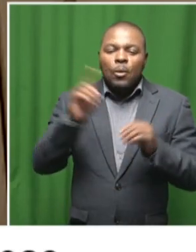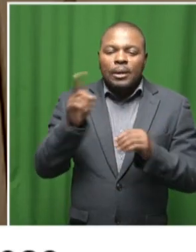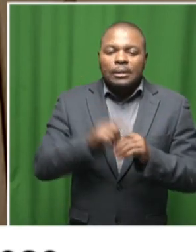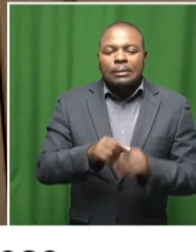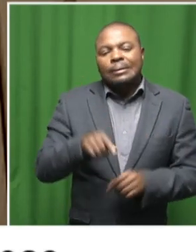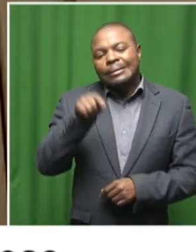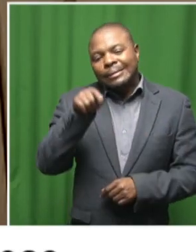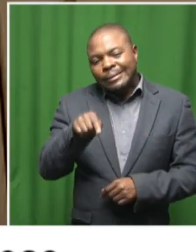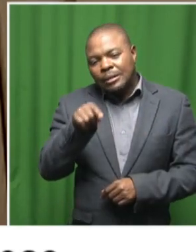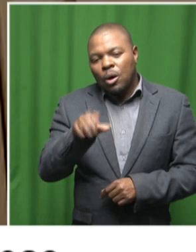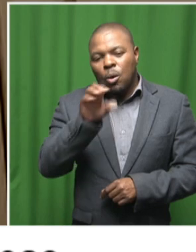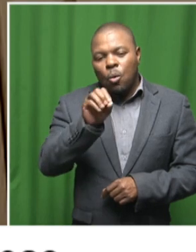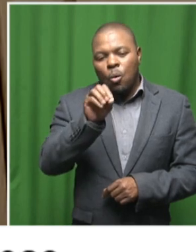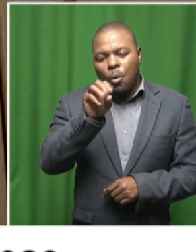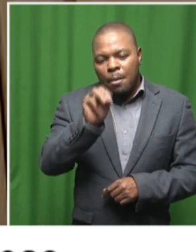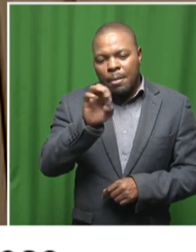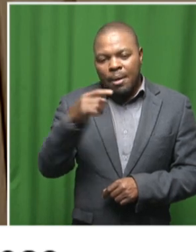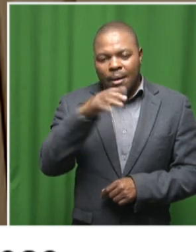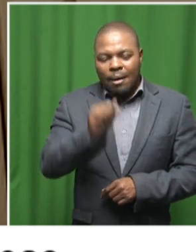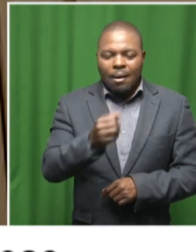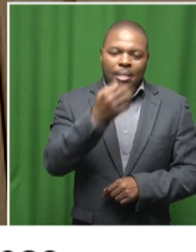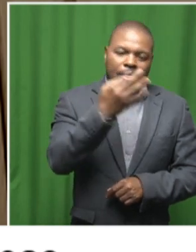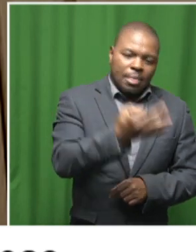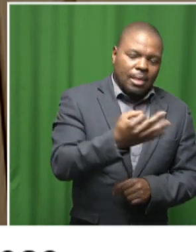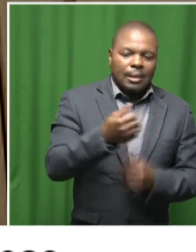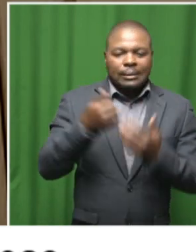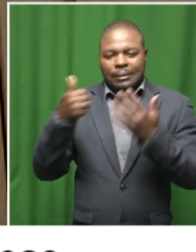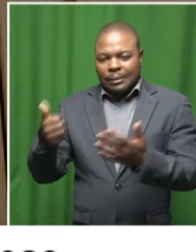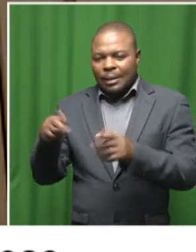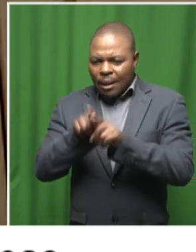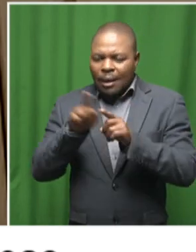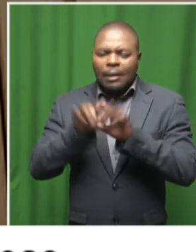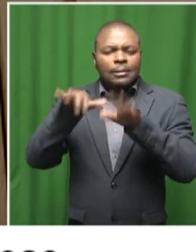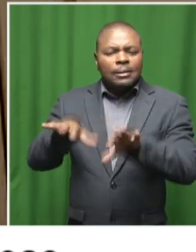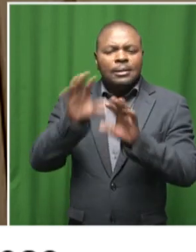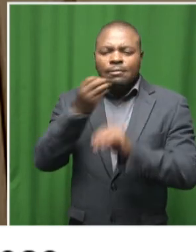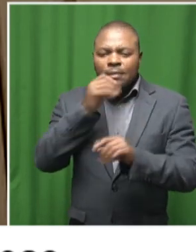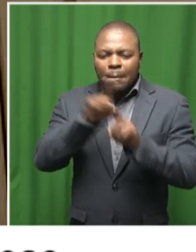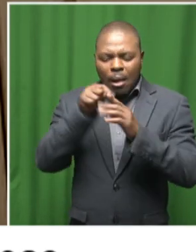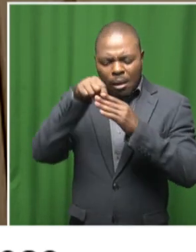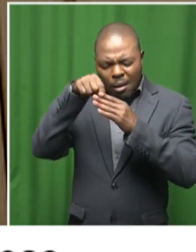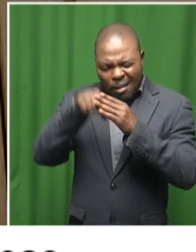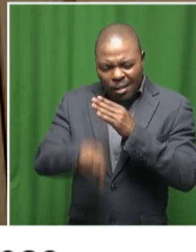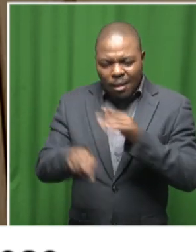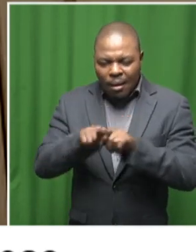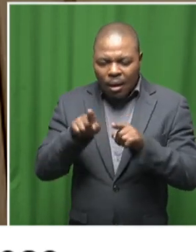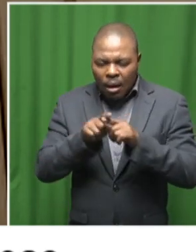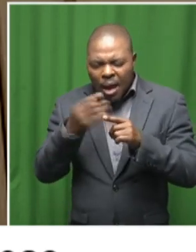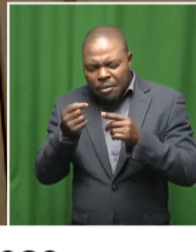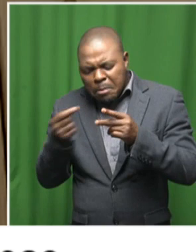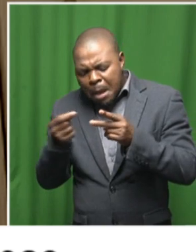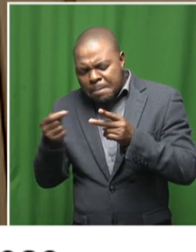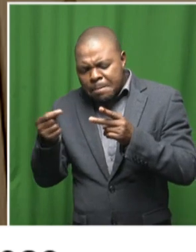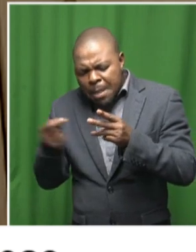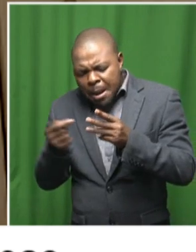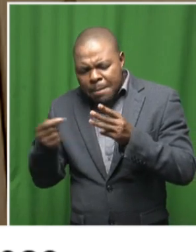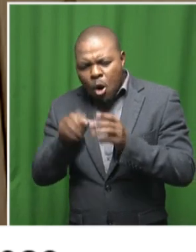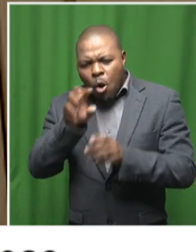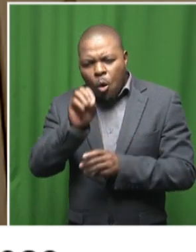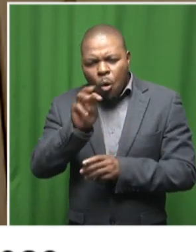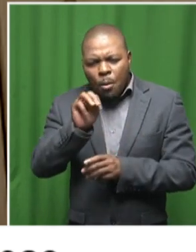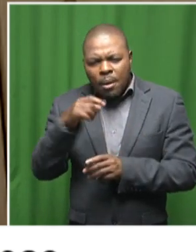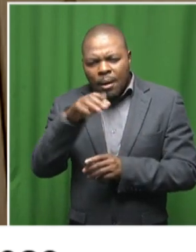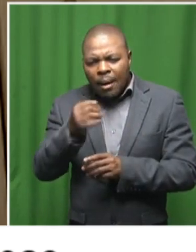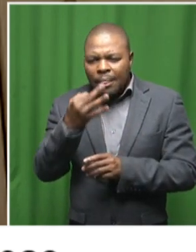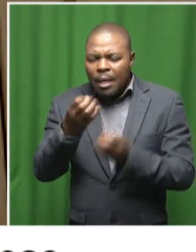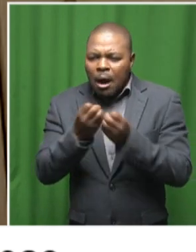what? Seafood at the end of the day. So in terms of we're going to go deeper in terms of nutrients and how much omega-3 would you